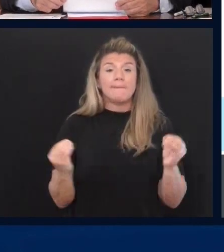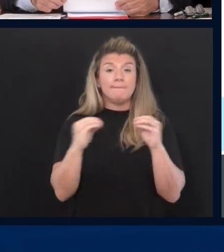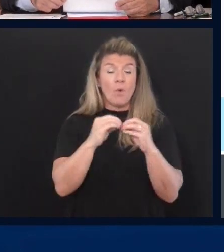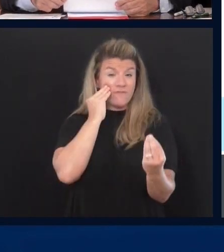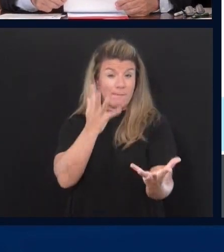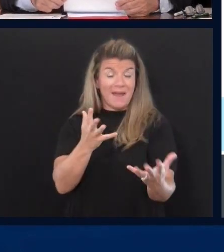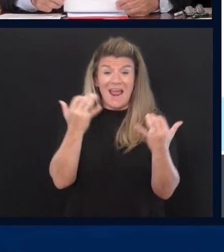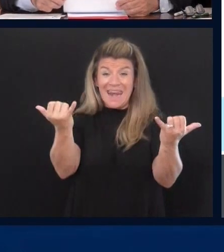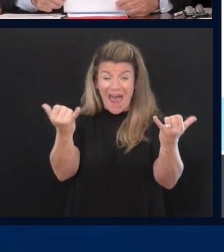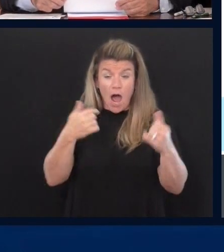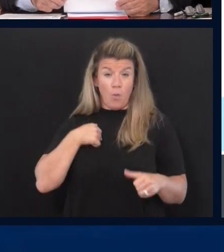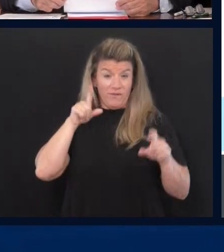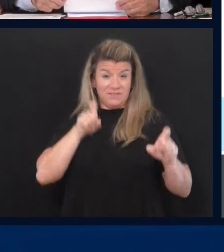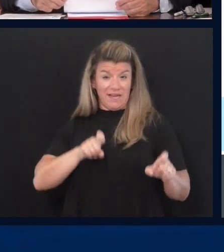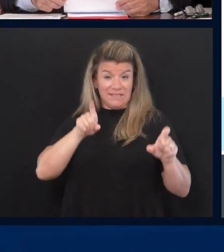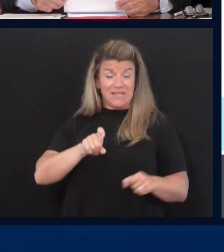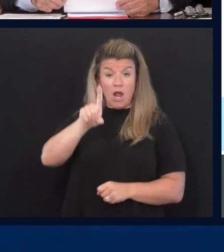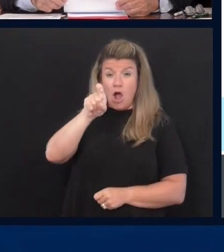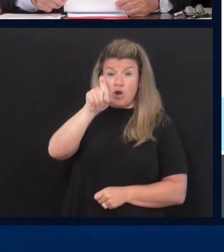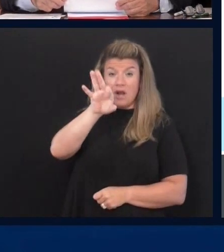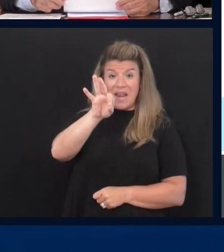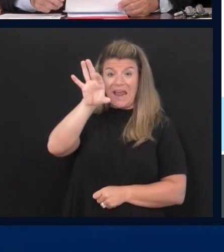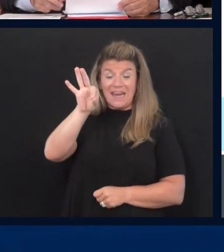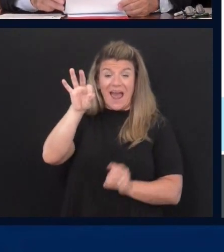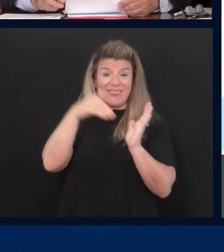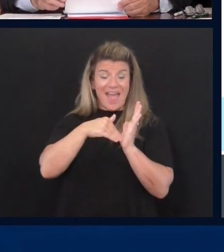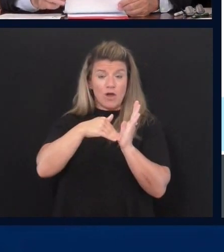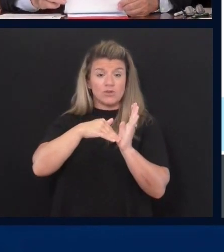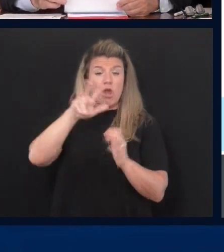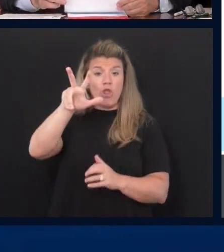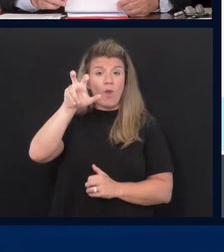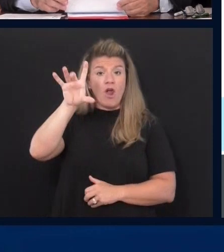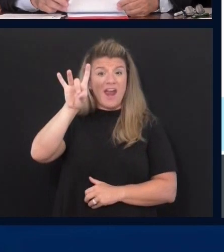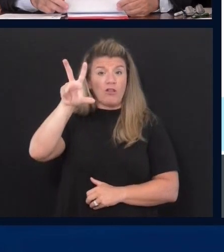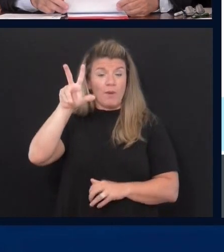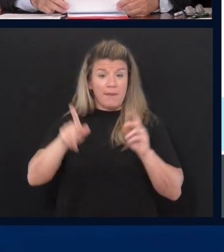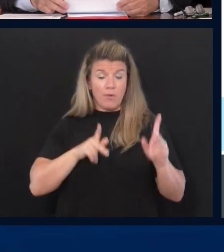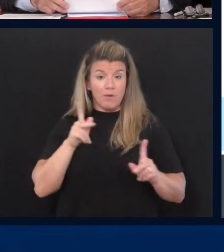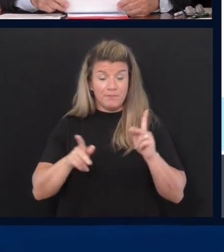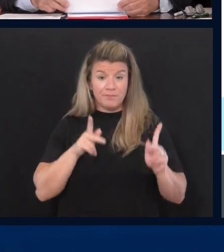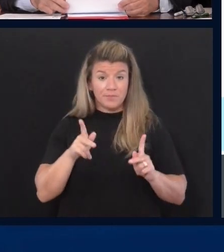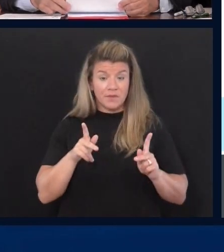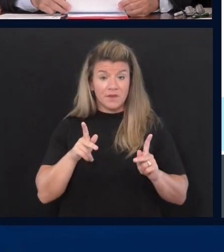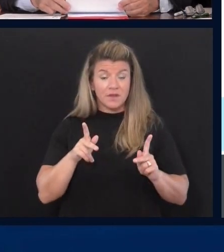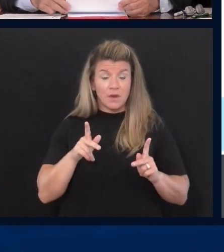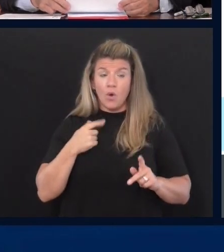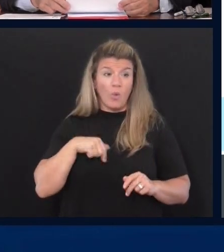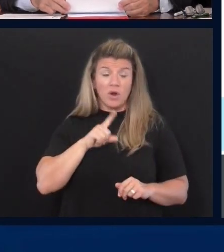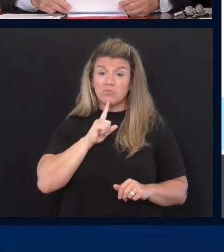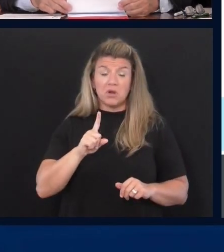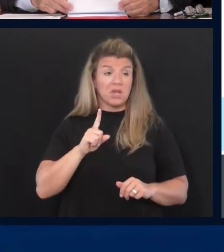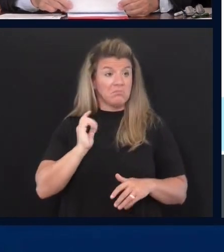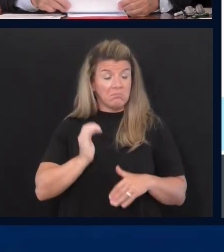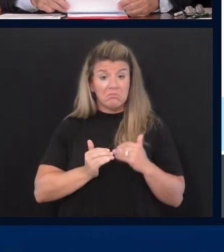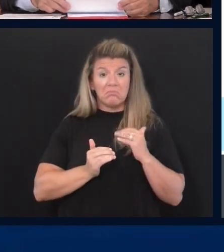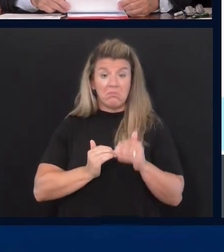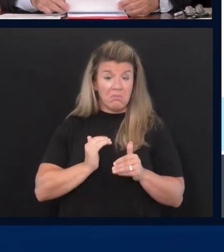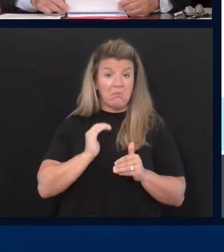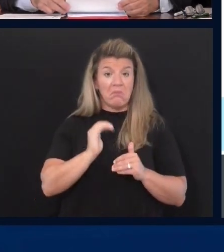absolutely decided upon themselves they weren't going to wear a mask, I think the number now is 1